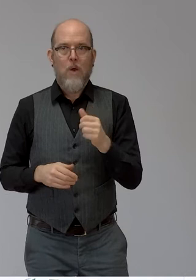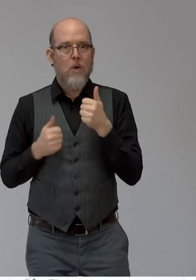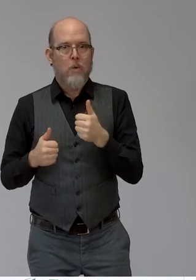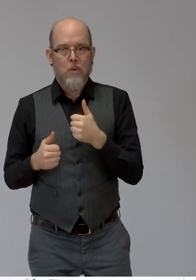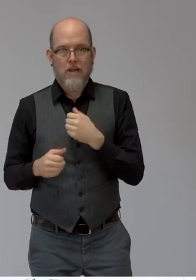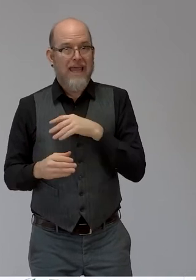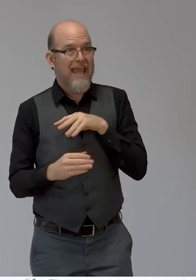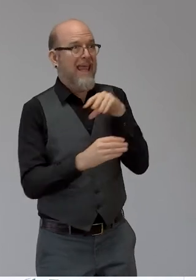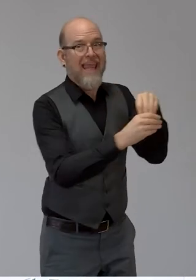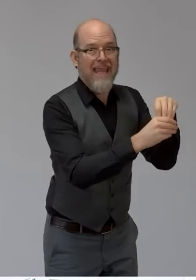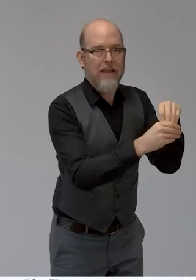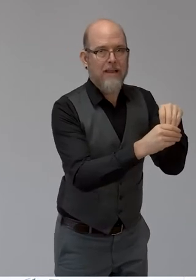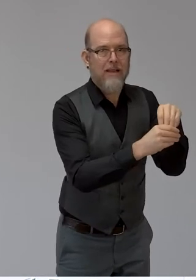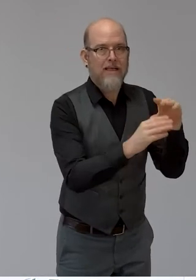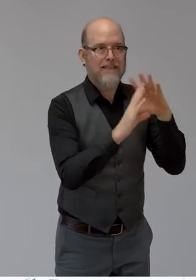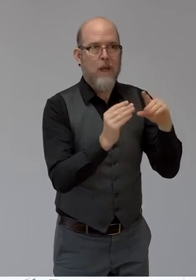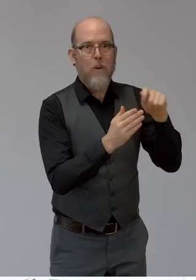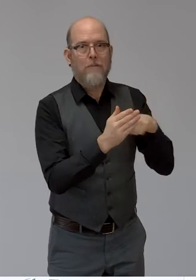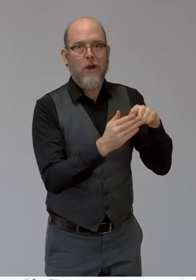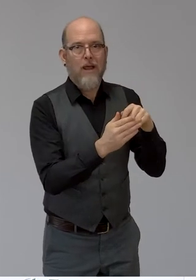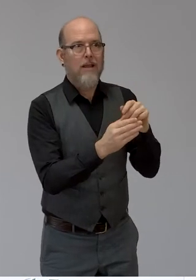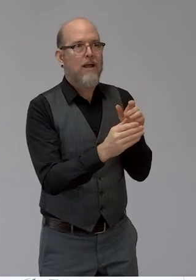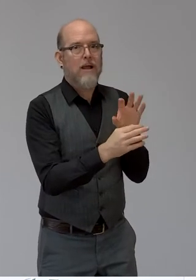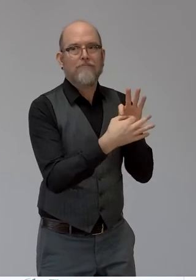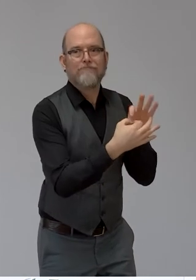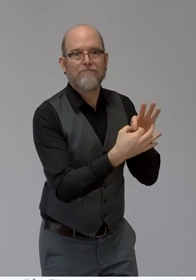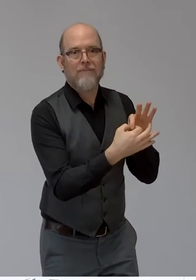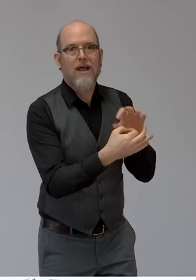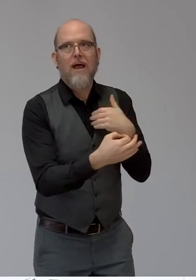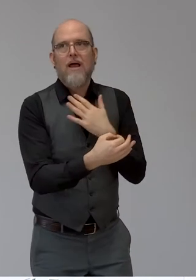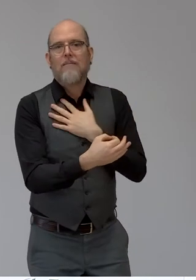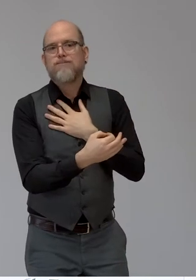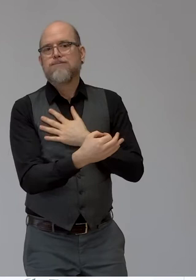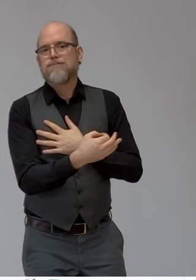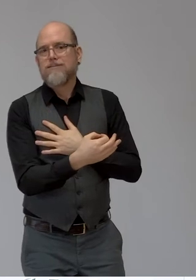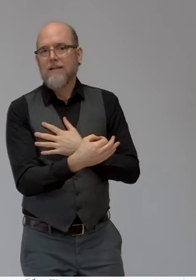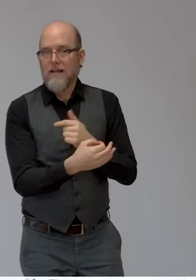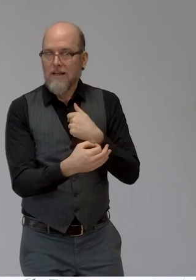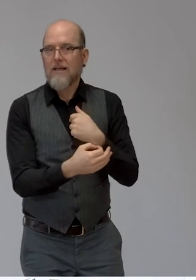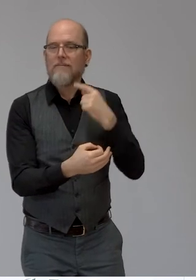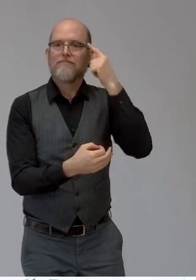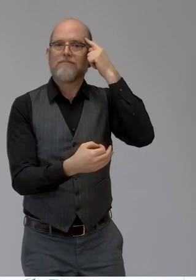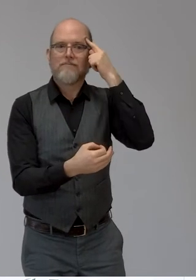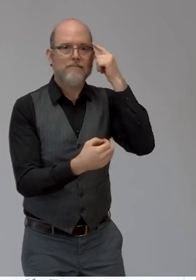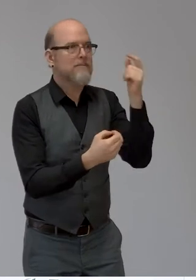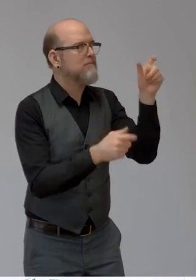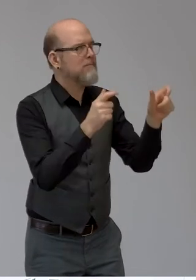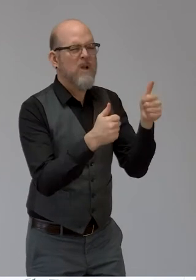ago and getting to know amazing people, and one of them, our